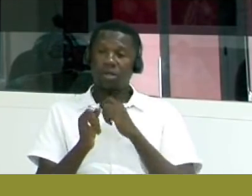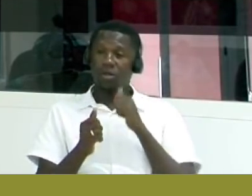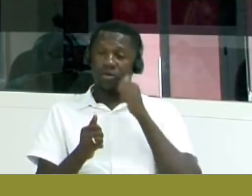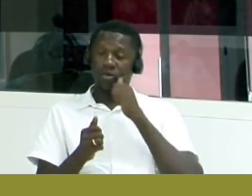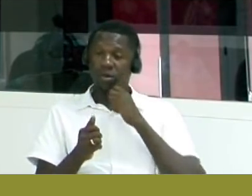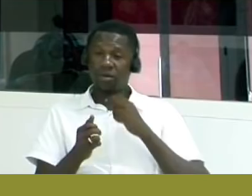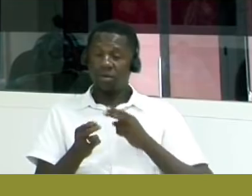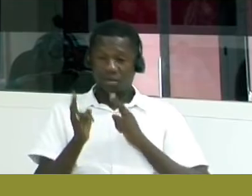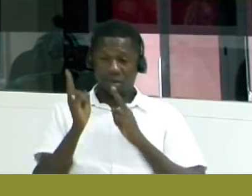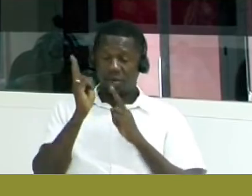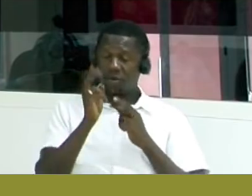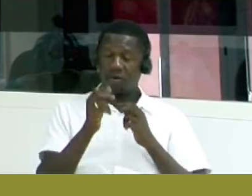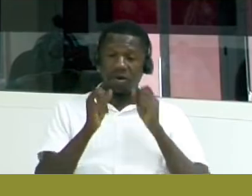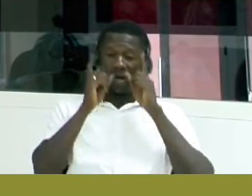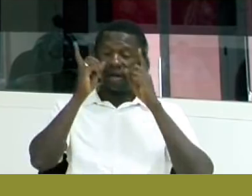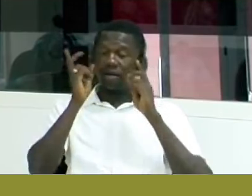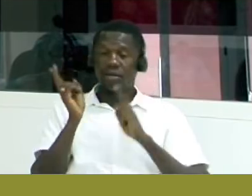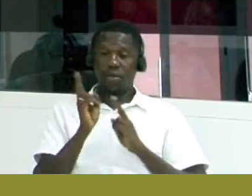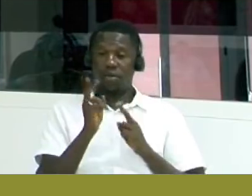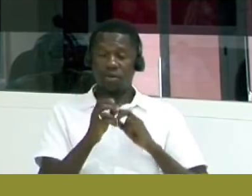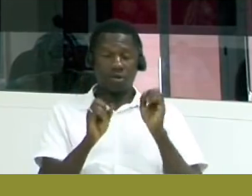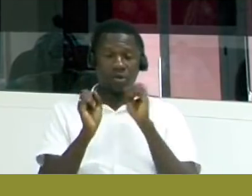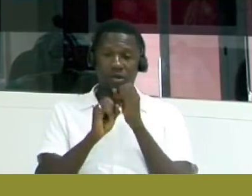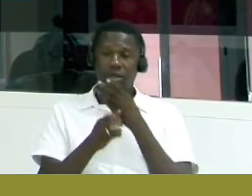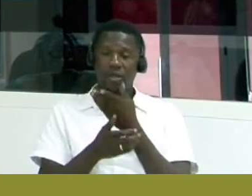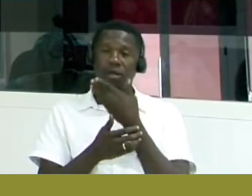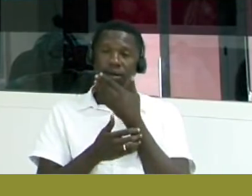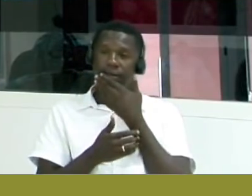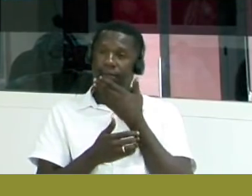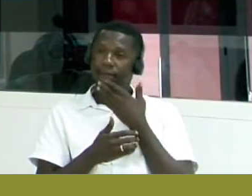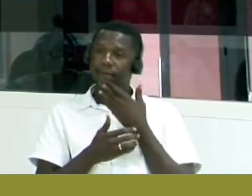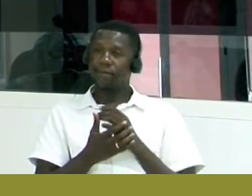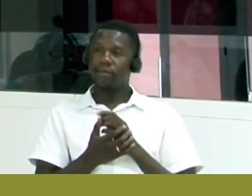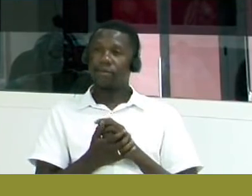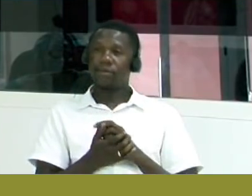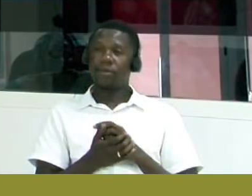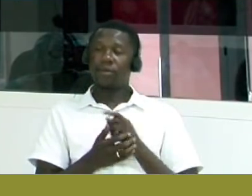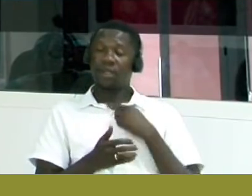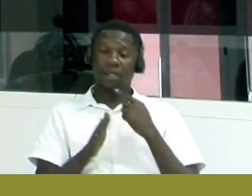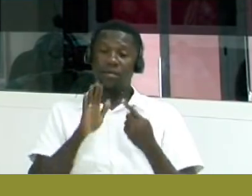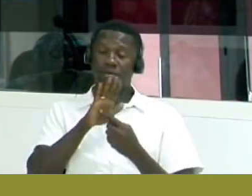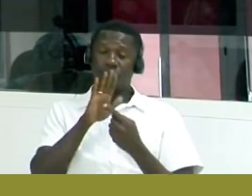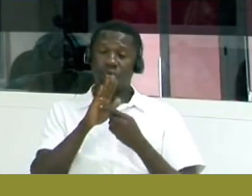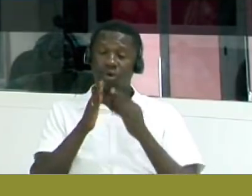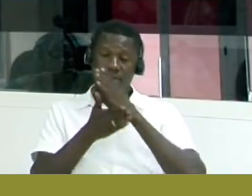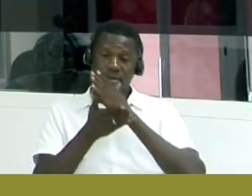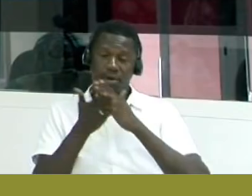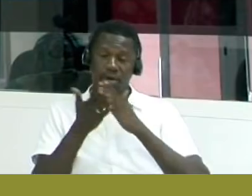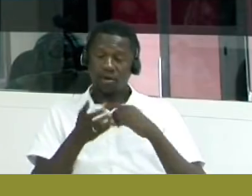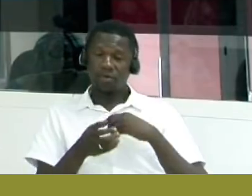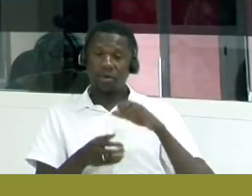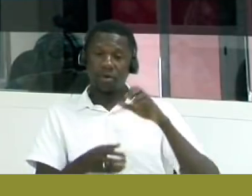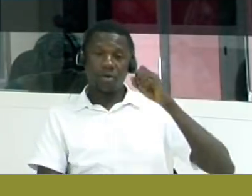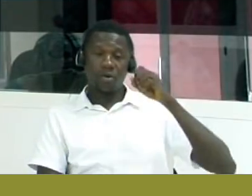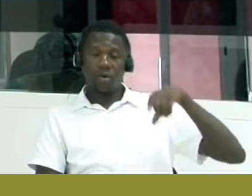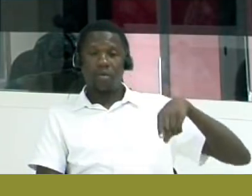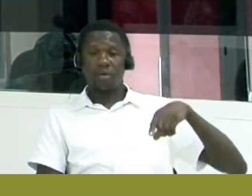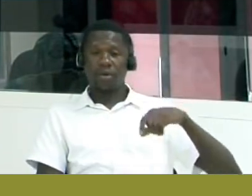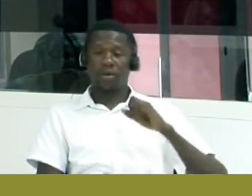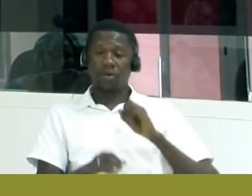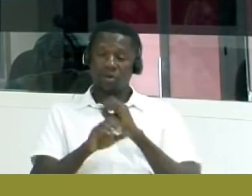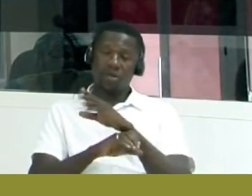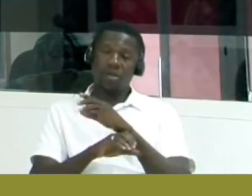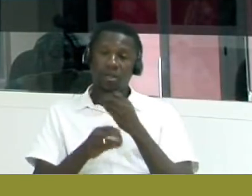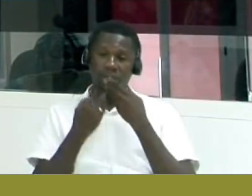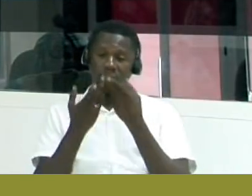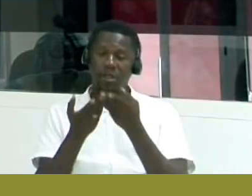live ammunition, nothing like that. The significant part of the operation orders say as follows.